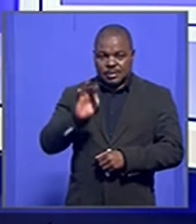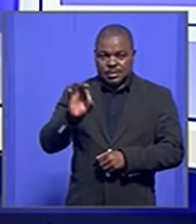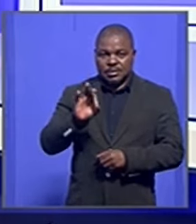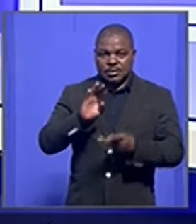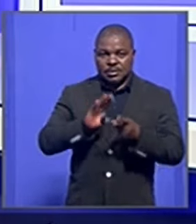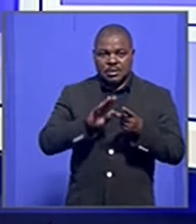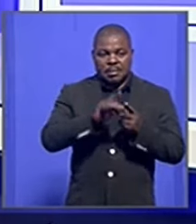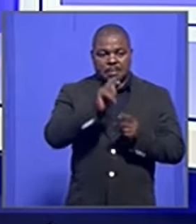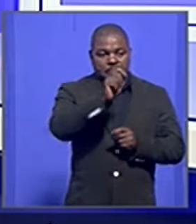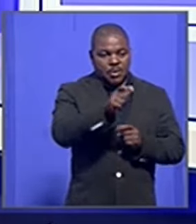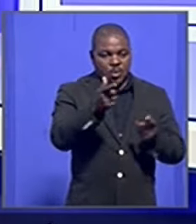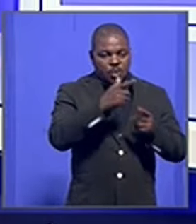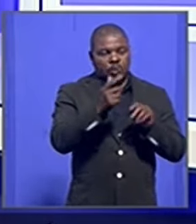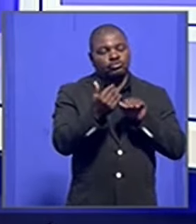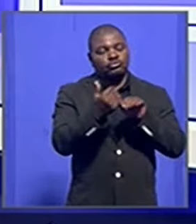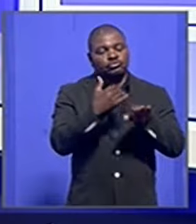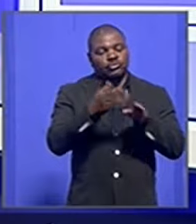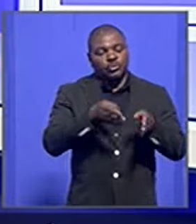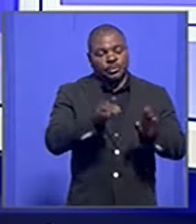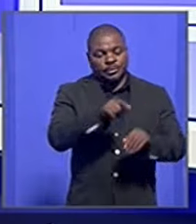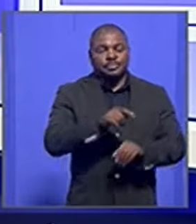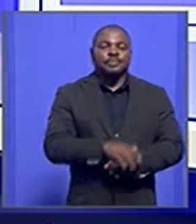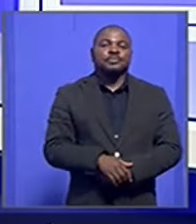jwa tsamaiso ya ditsela.